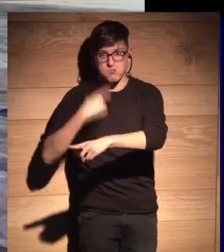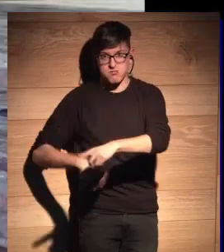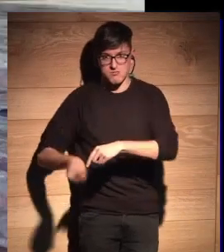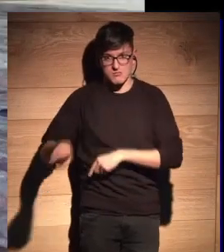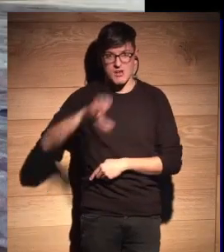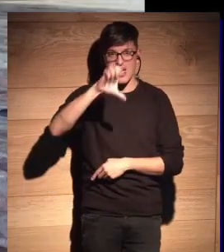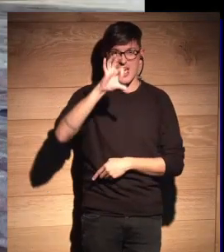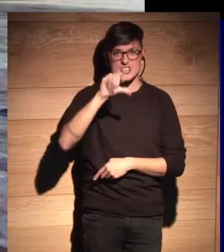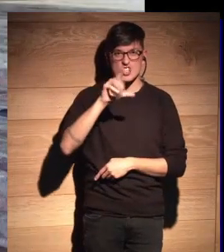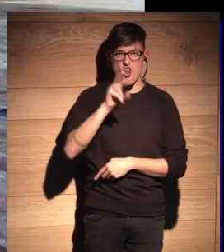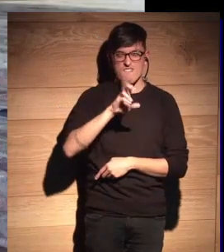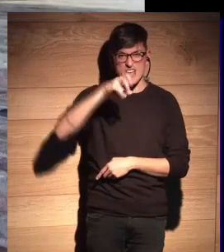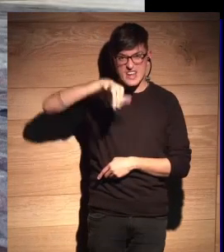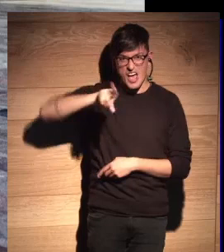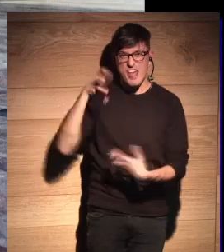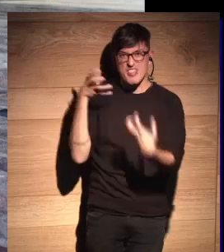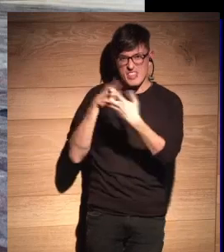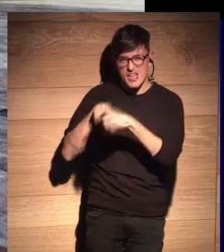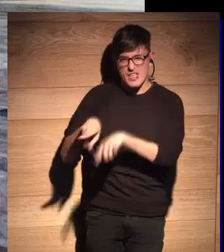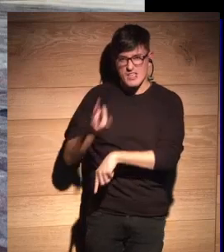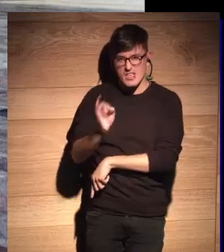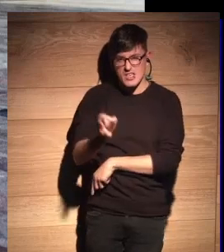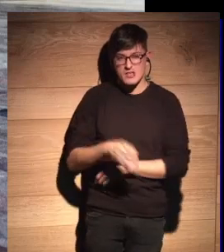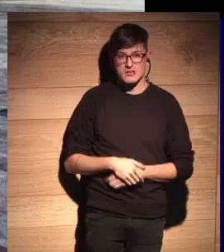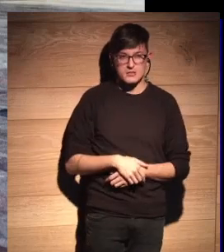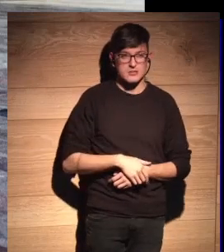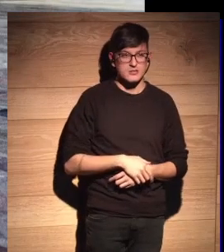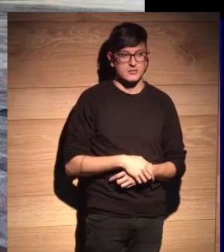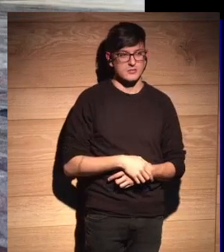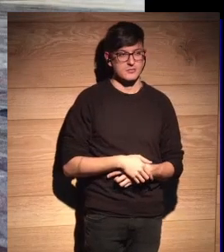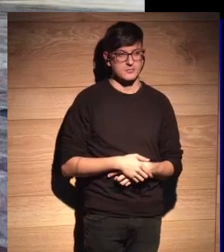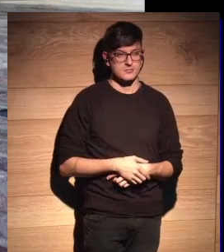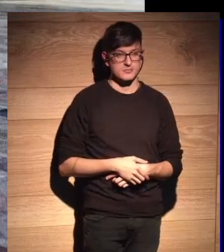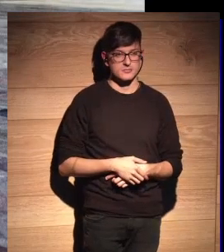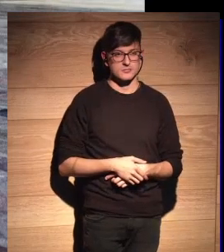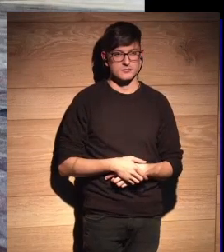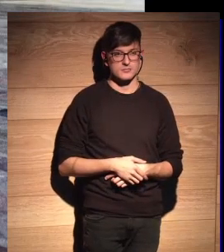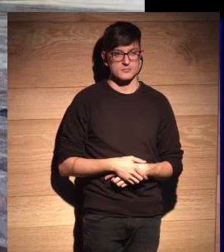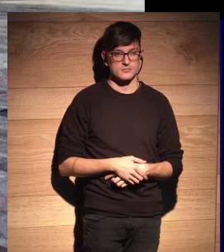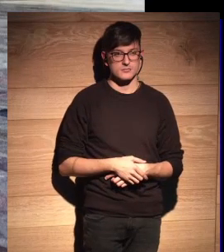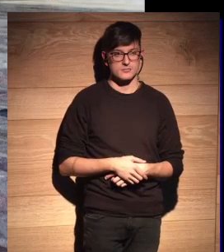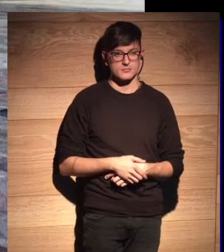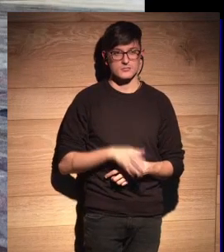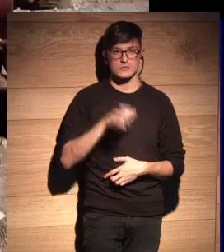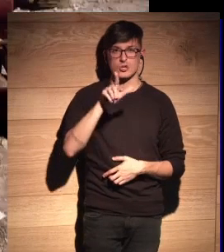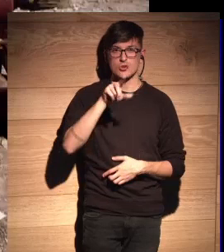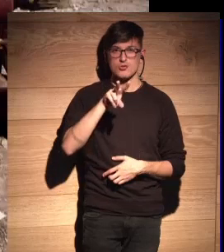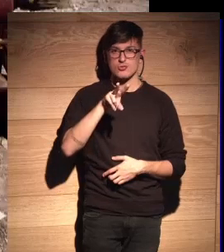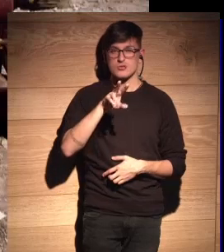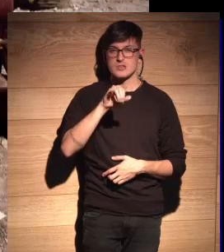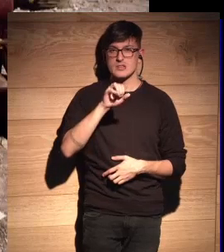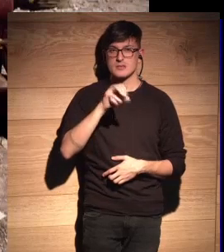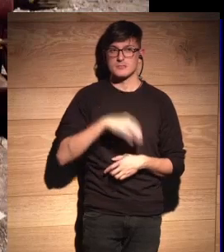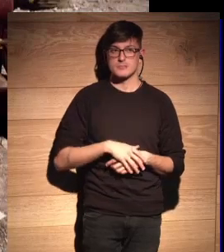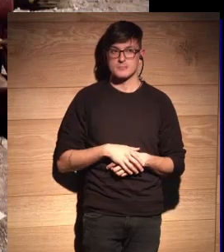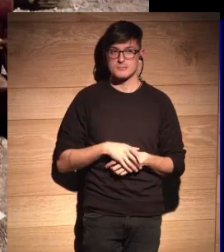Okay. Yeah, it's just northern Afghanistan. Blue impression. Wonderful. So different kinds of